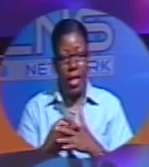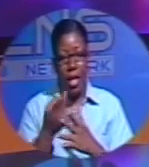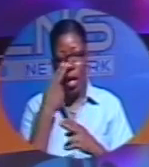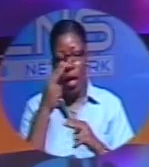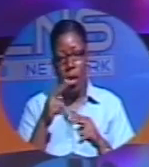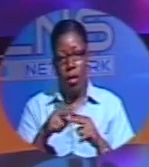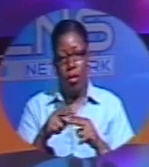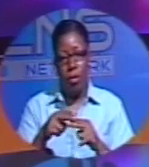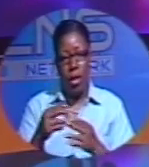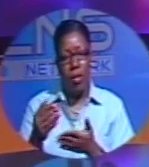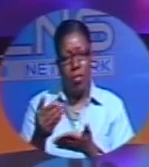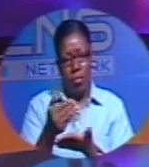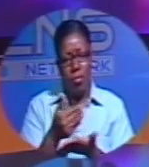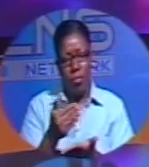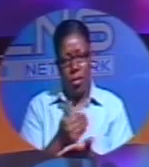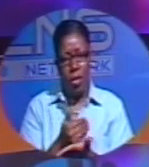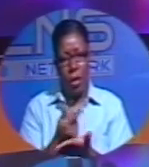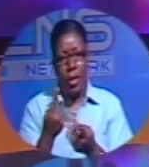this coming weekend.